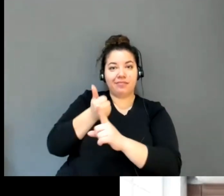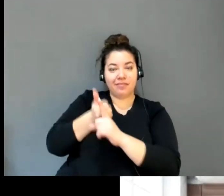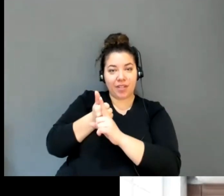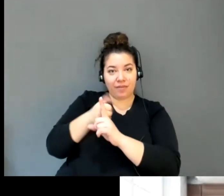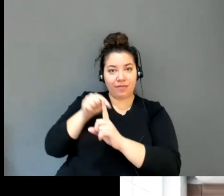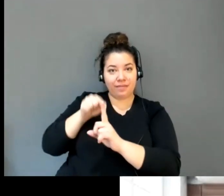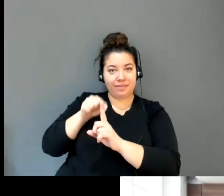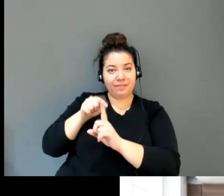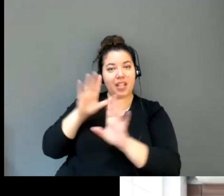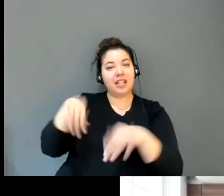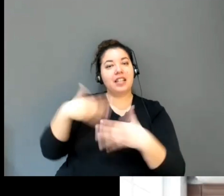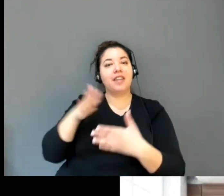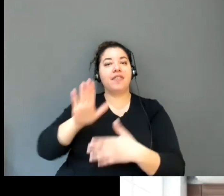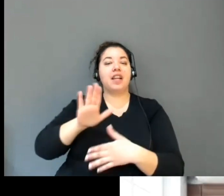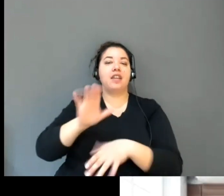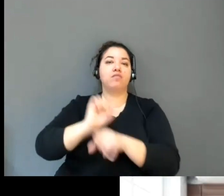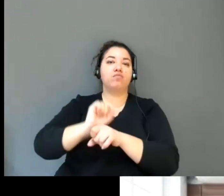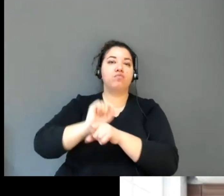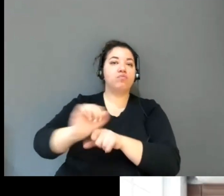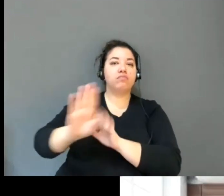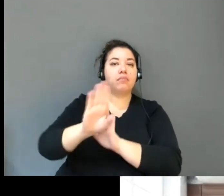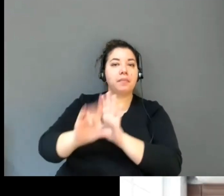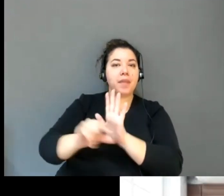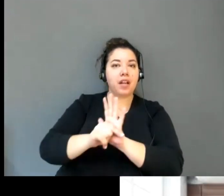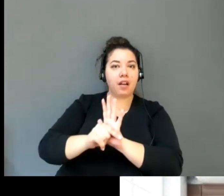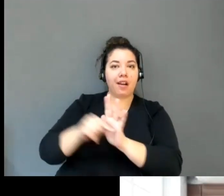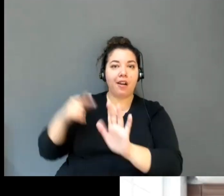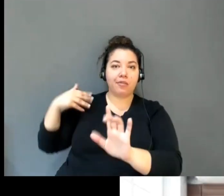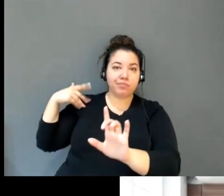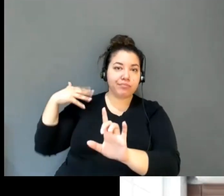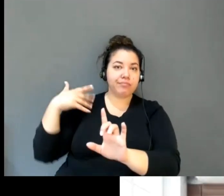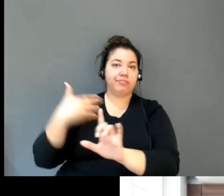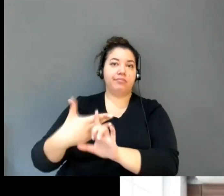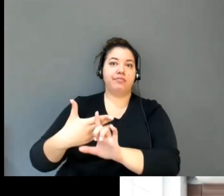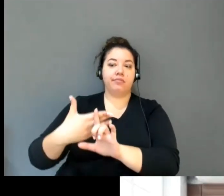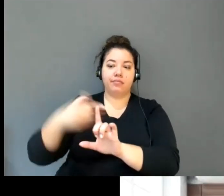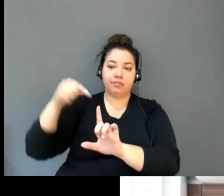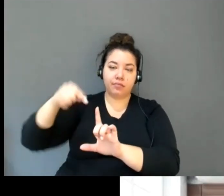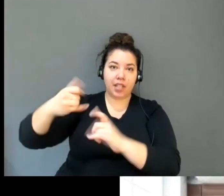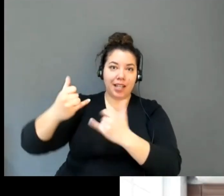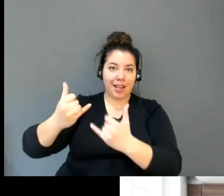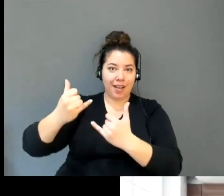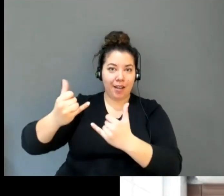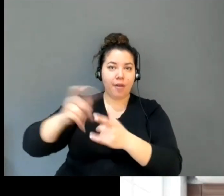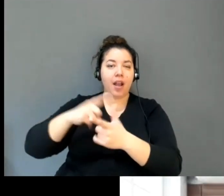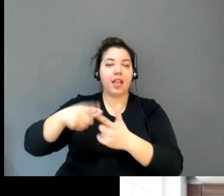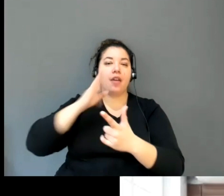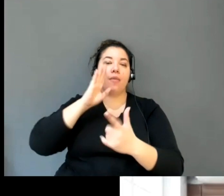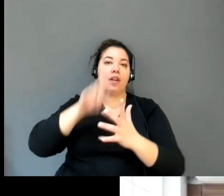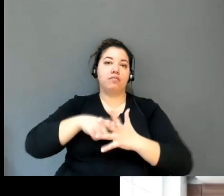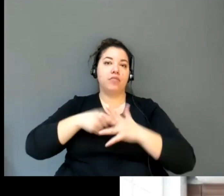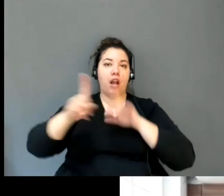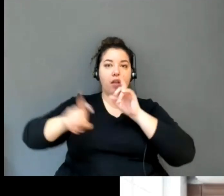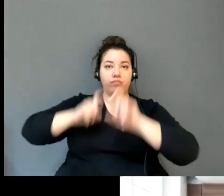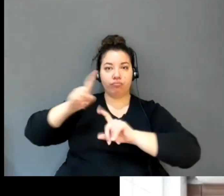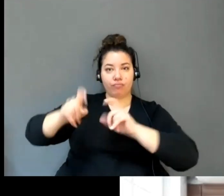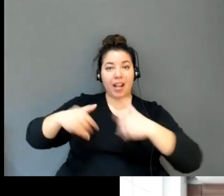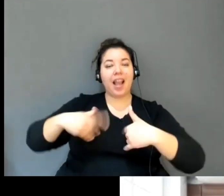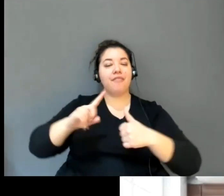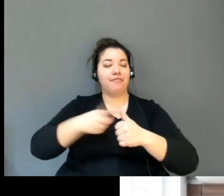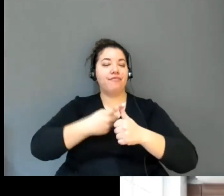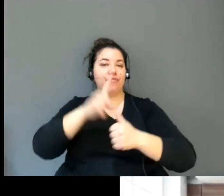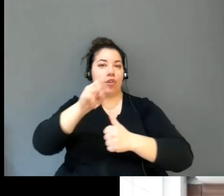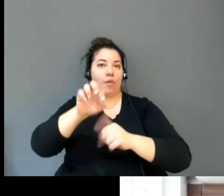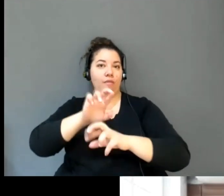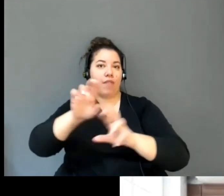career backstory up to what he's doing today. And then we'll start to ask some questions. And I have a first one ready. But Mr. Frieder, go